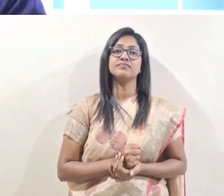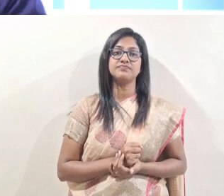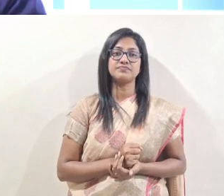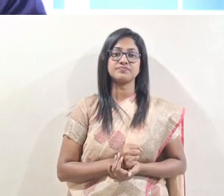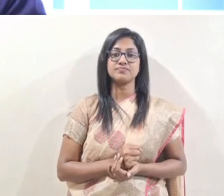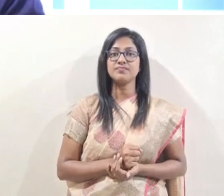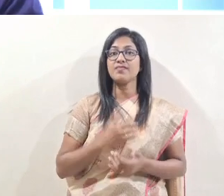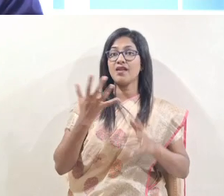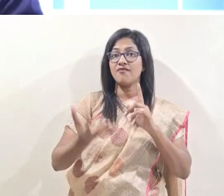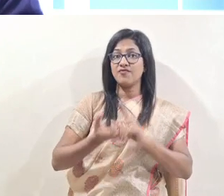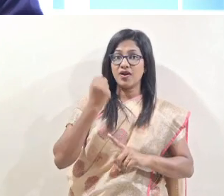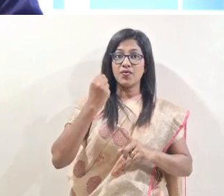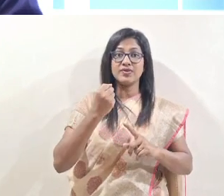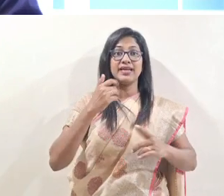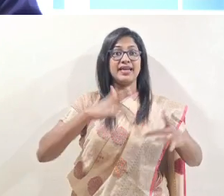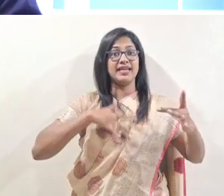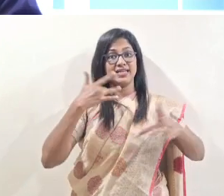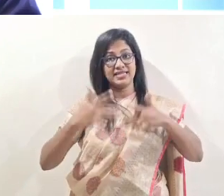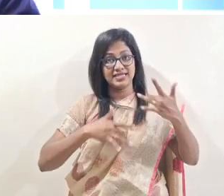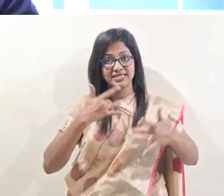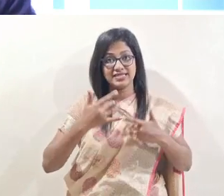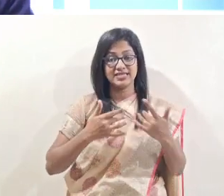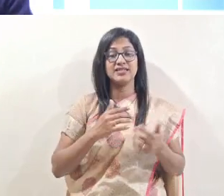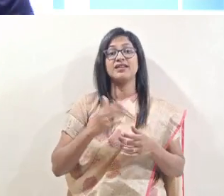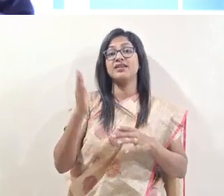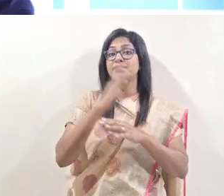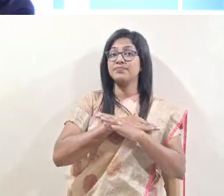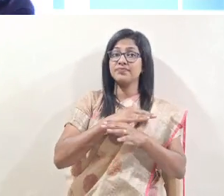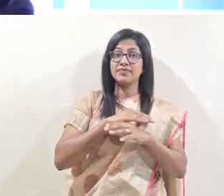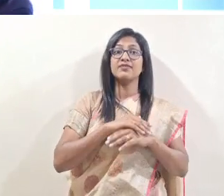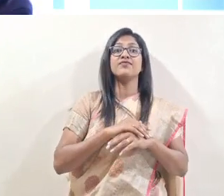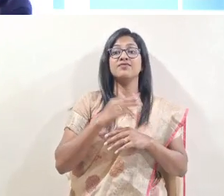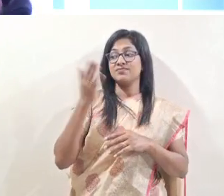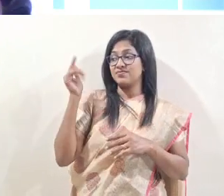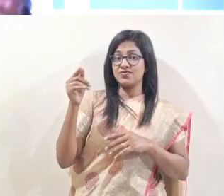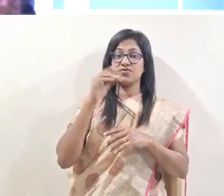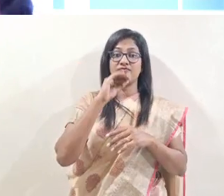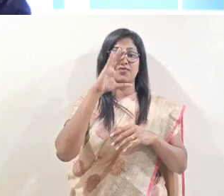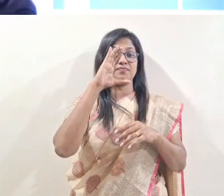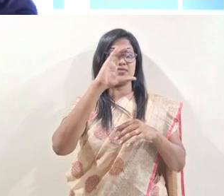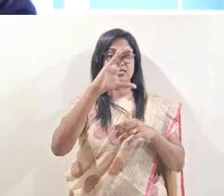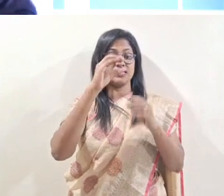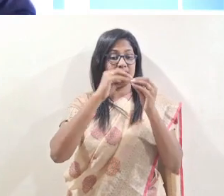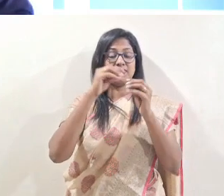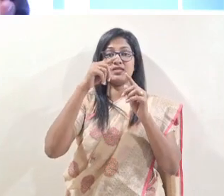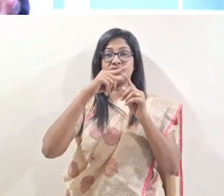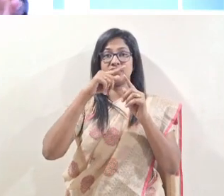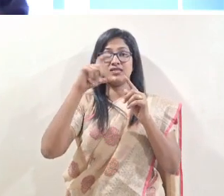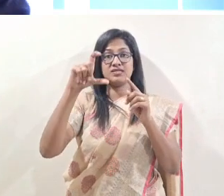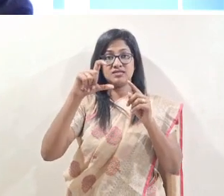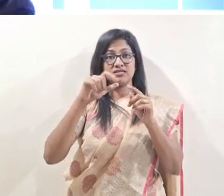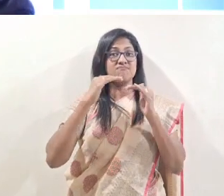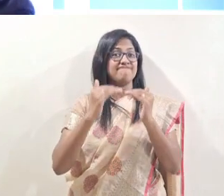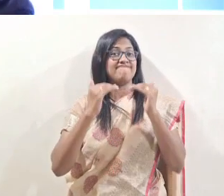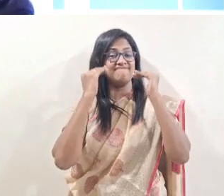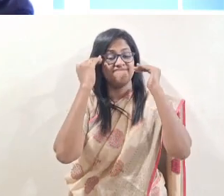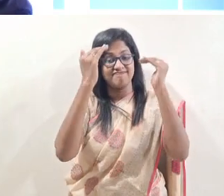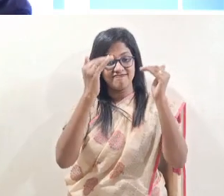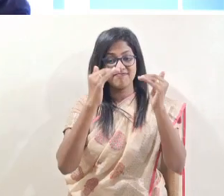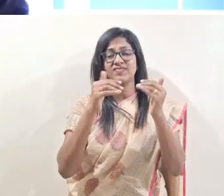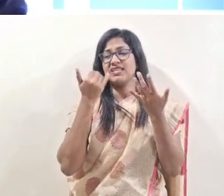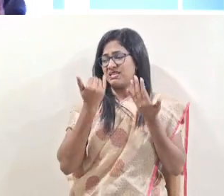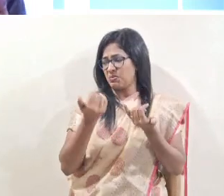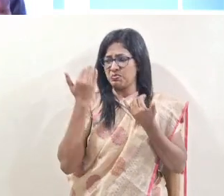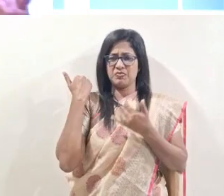we found it interesting. And you did also mention about CBTC. I mean, we need to have a standard. We have these days.